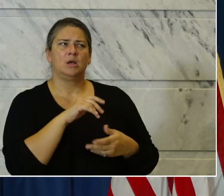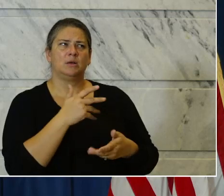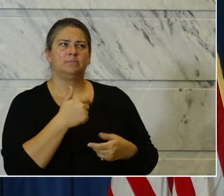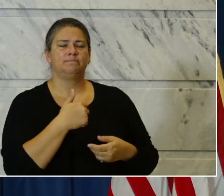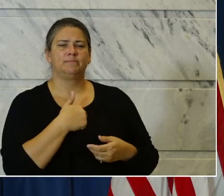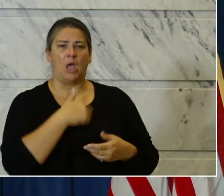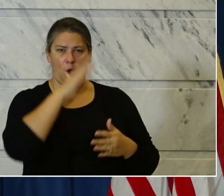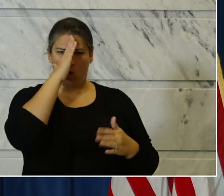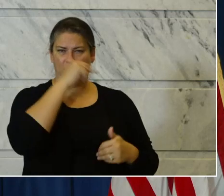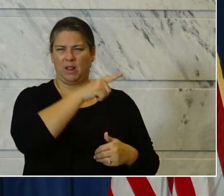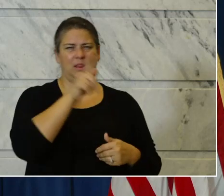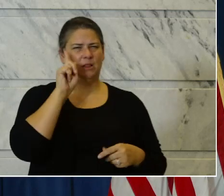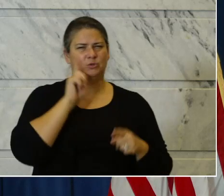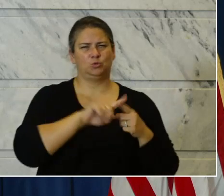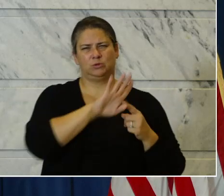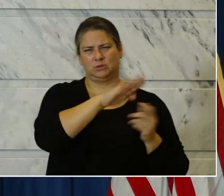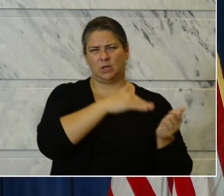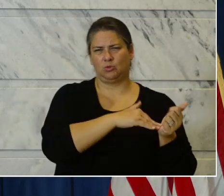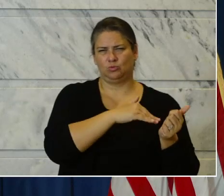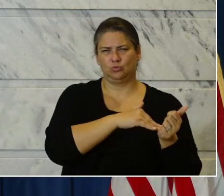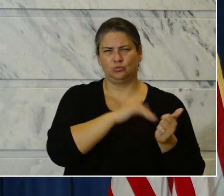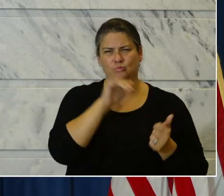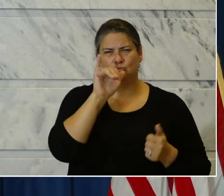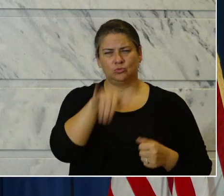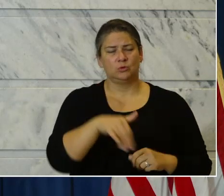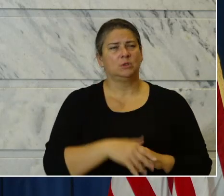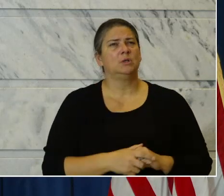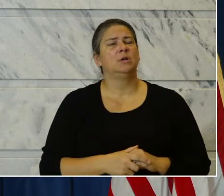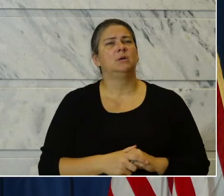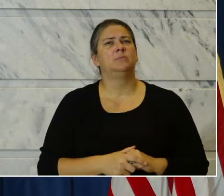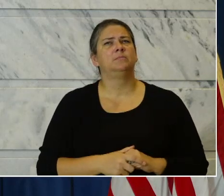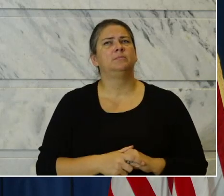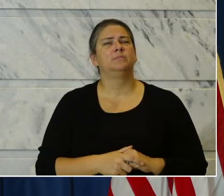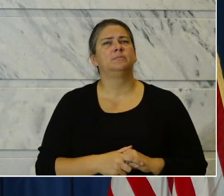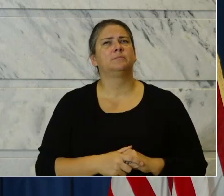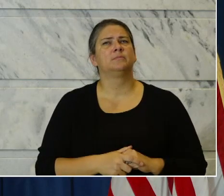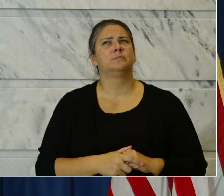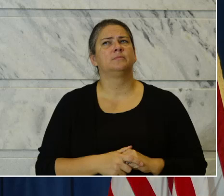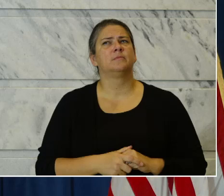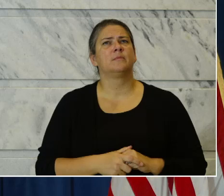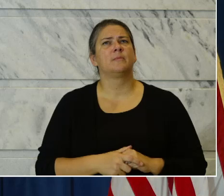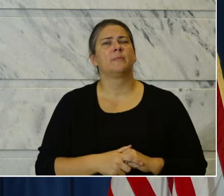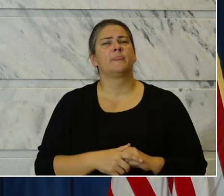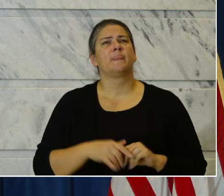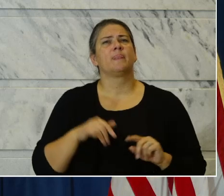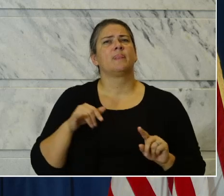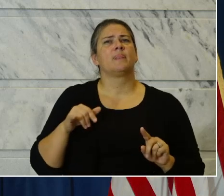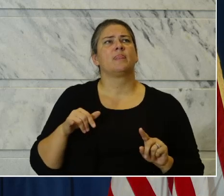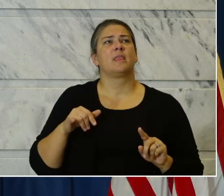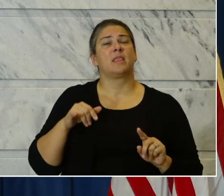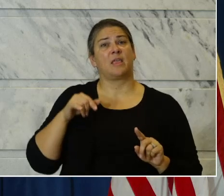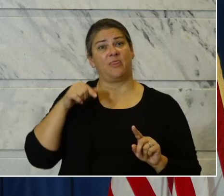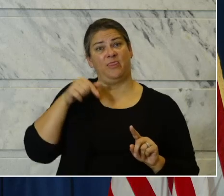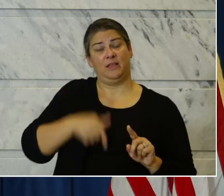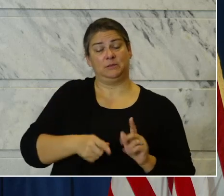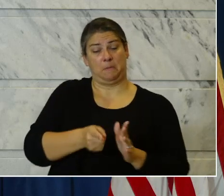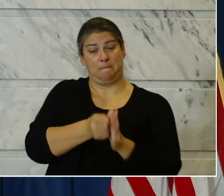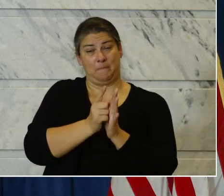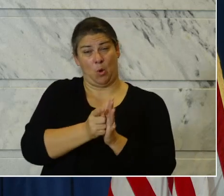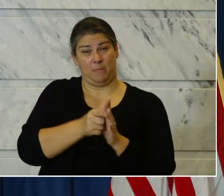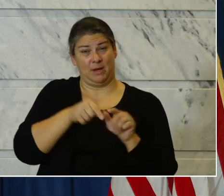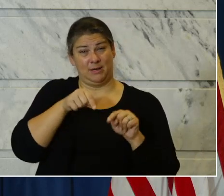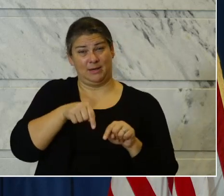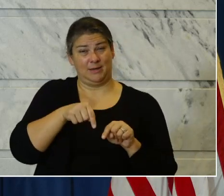moment could possibly be bigger from a historic standpoint than any election